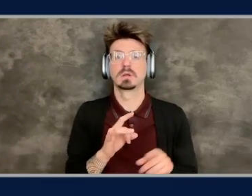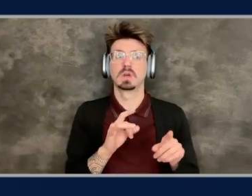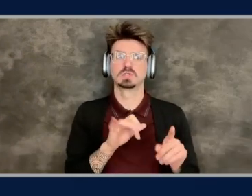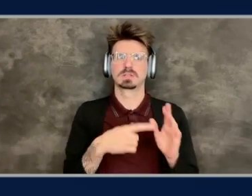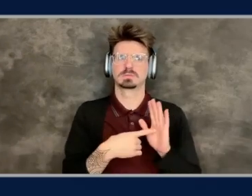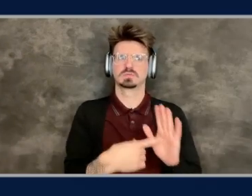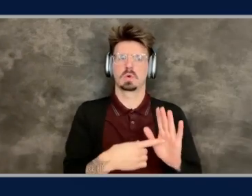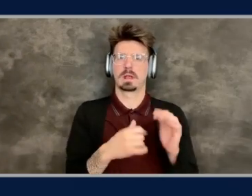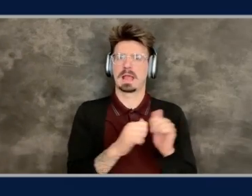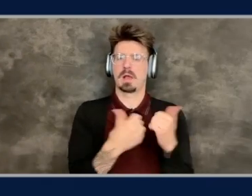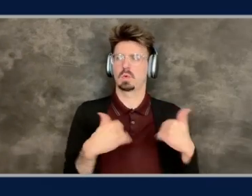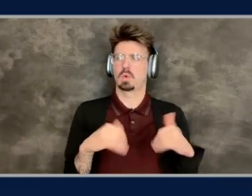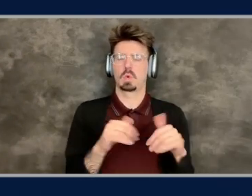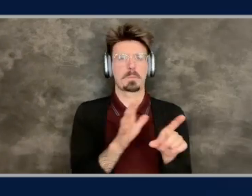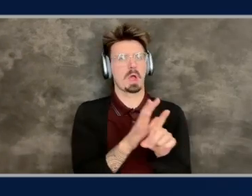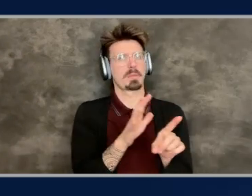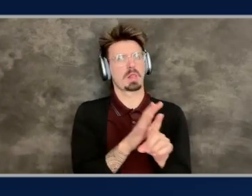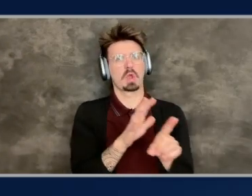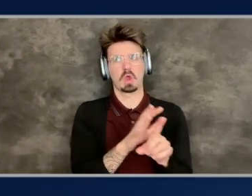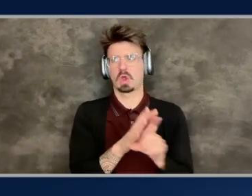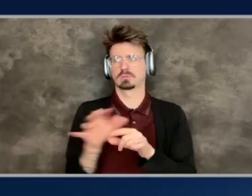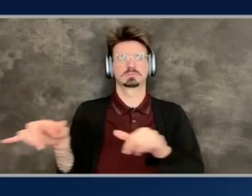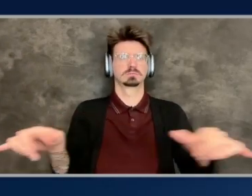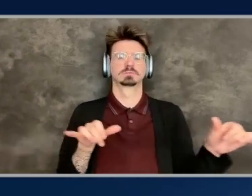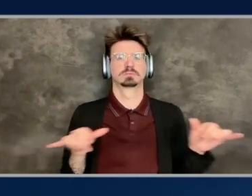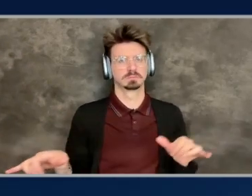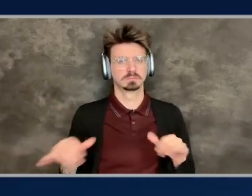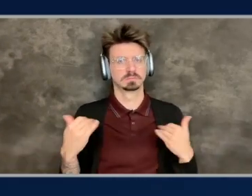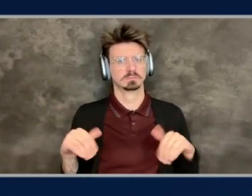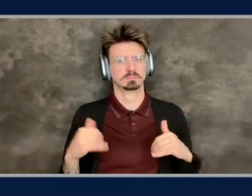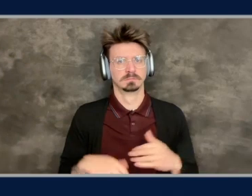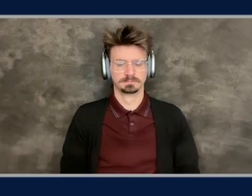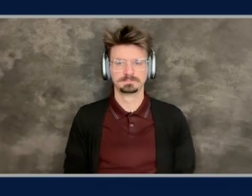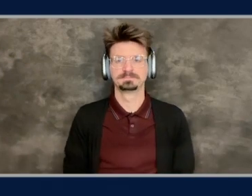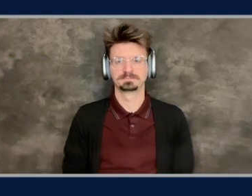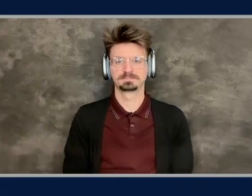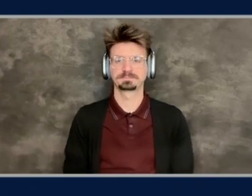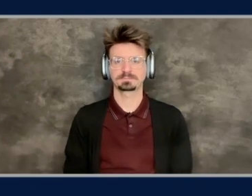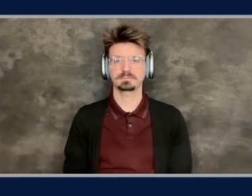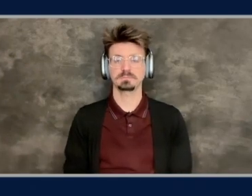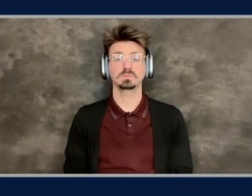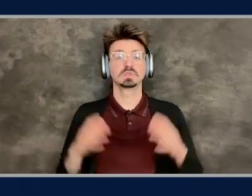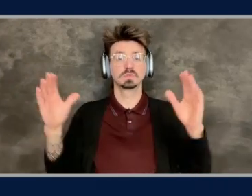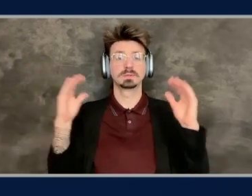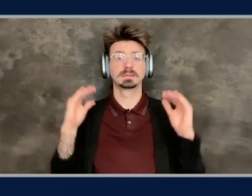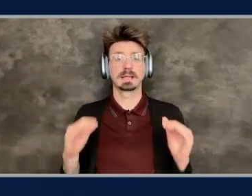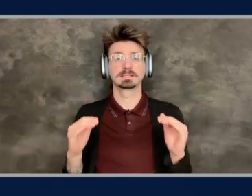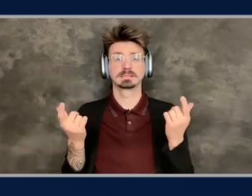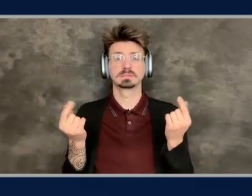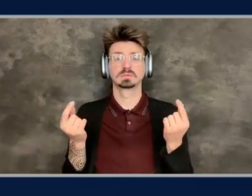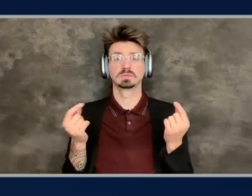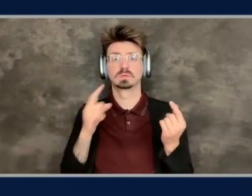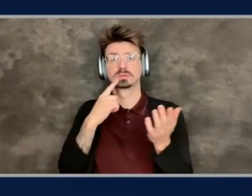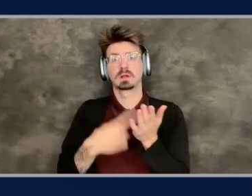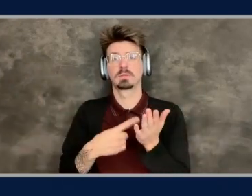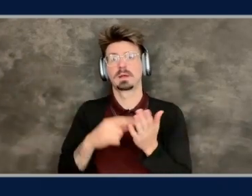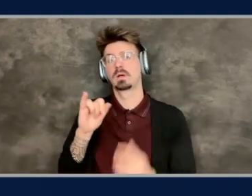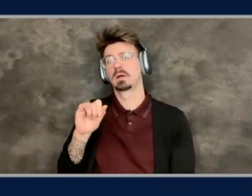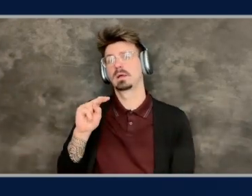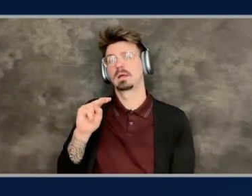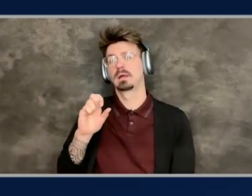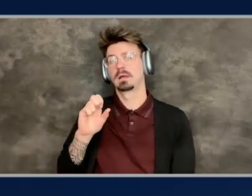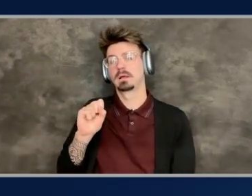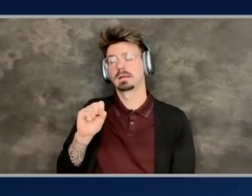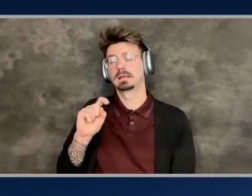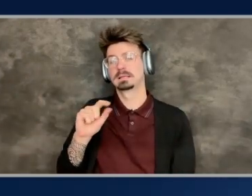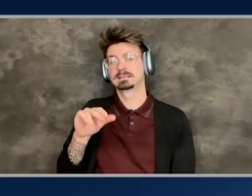here across the board. So maybe the next thing we should do is talk about Instance Finder here to show people and show a